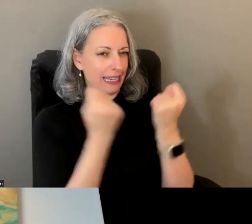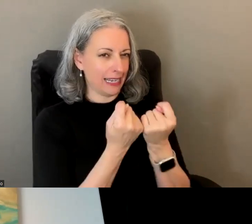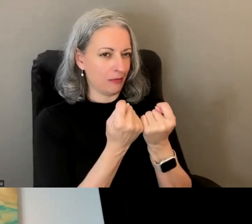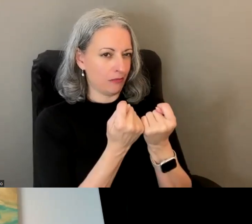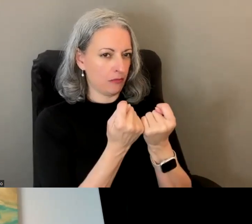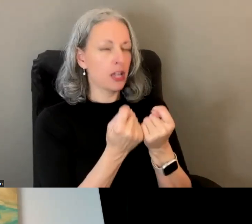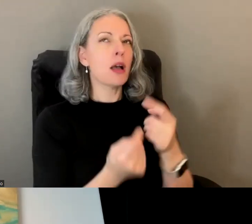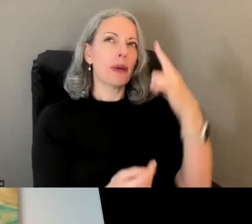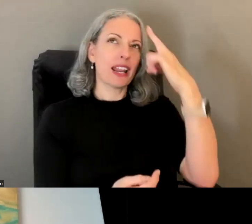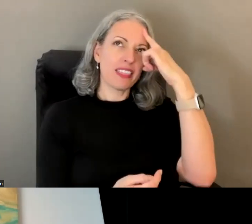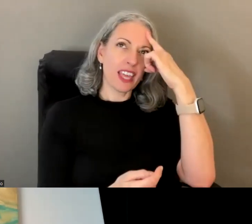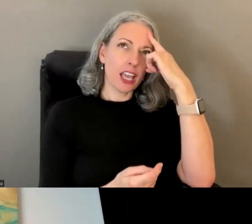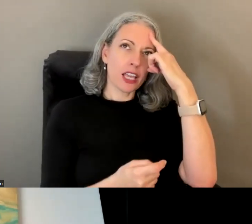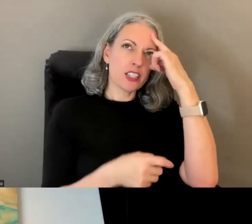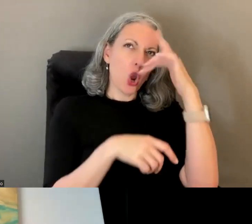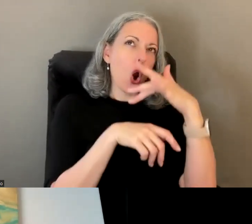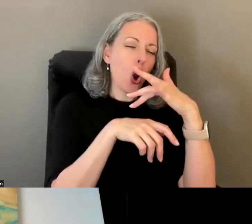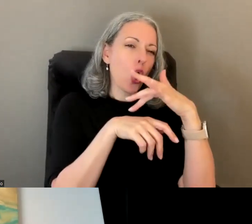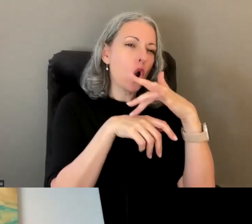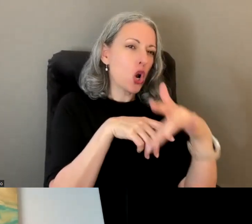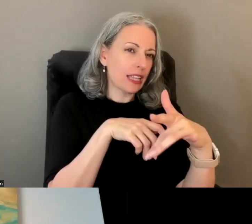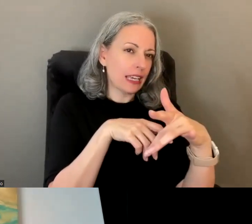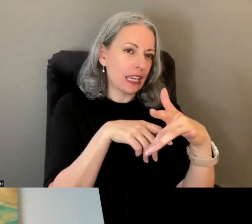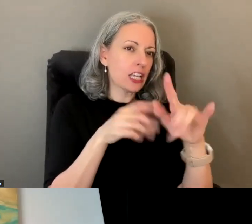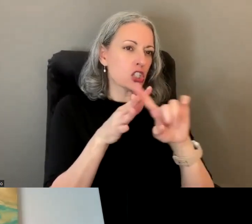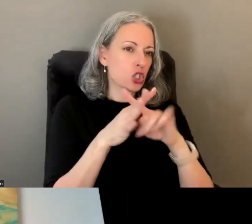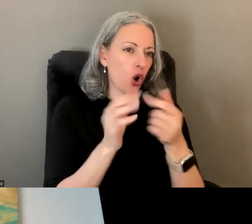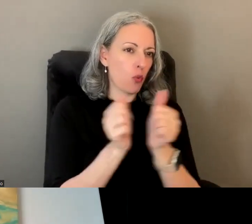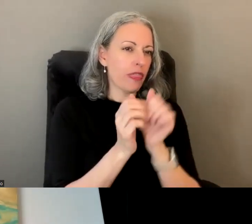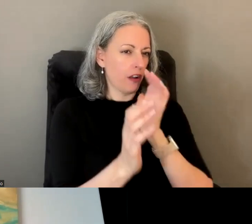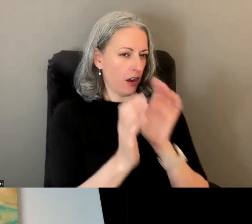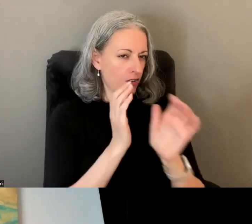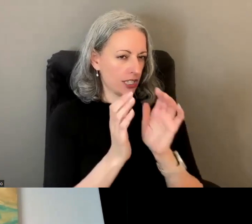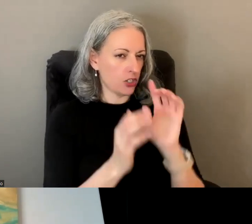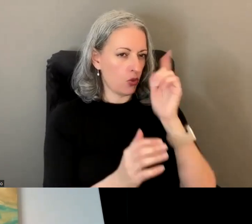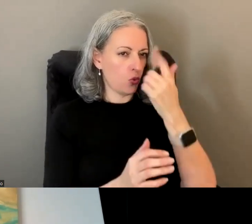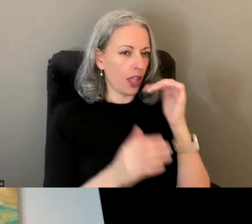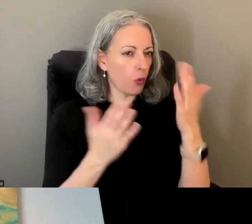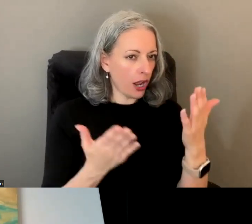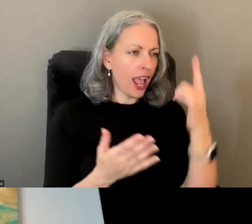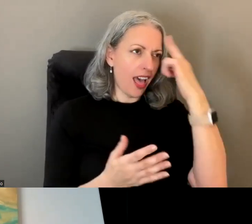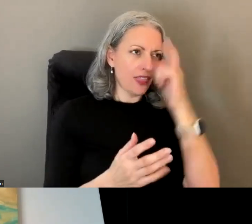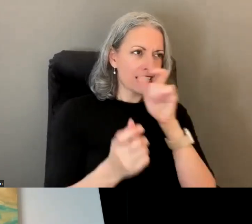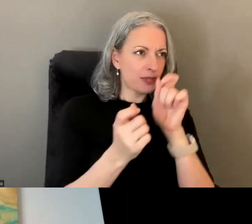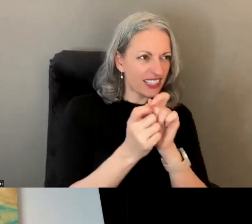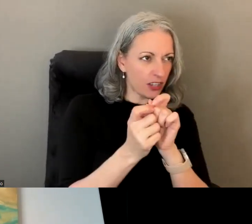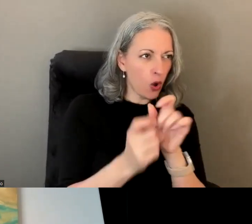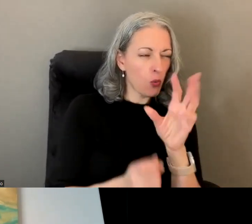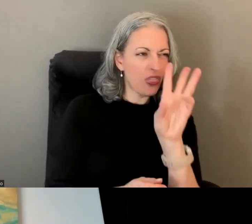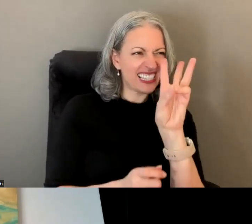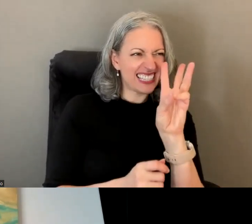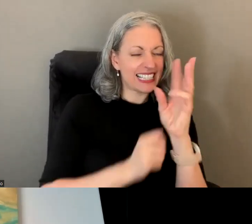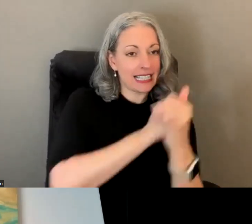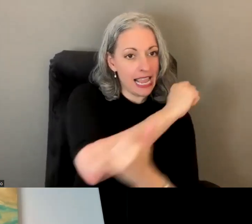but I think we're kind of in the early stages of having that conversation and what that looks like. And I think specifically with the 6 pilot counties